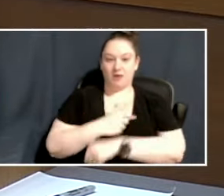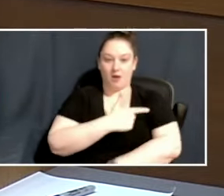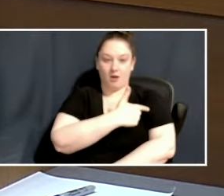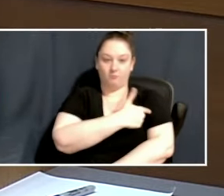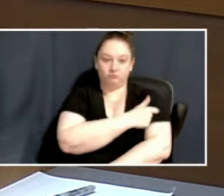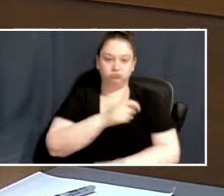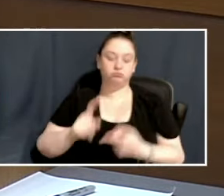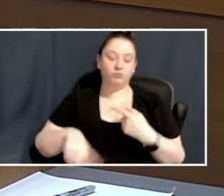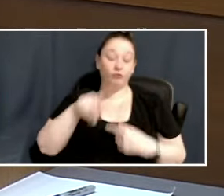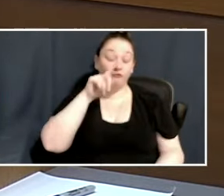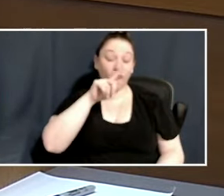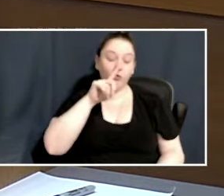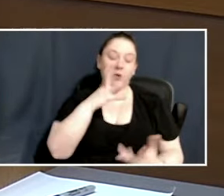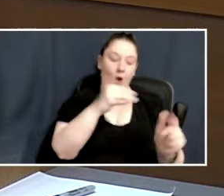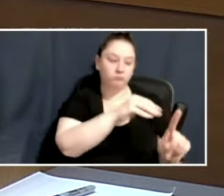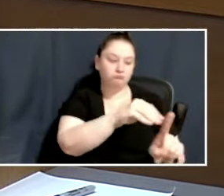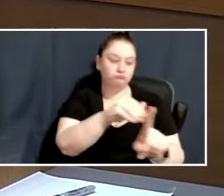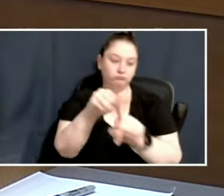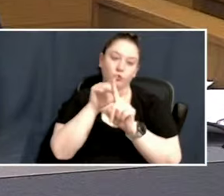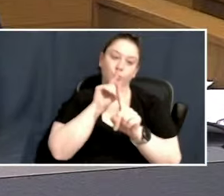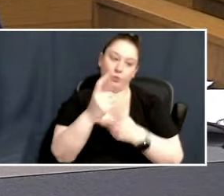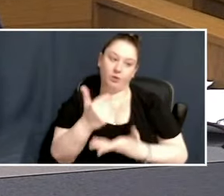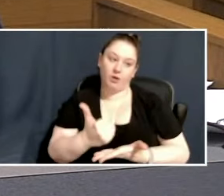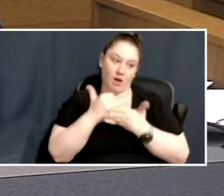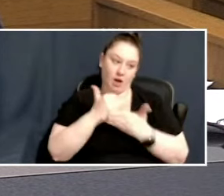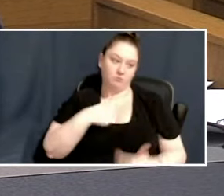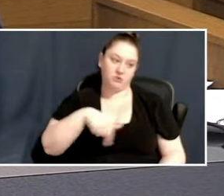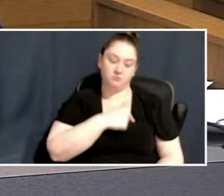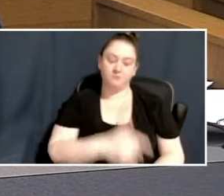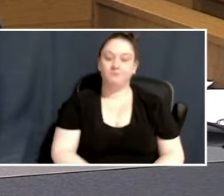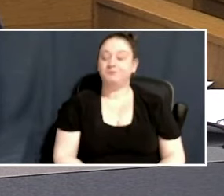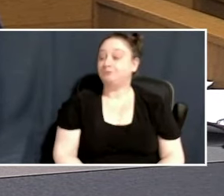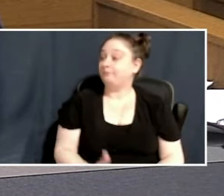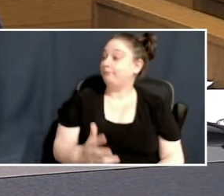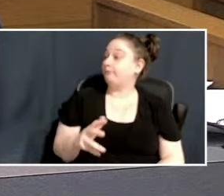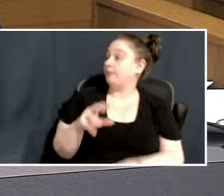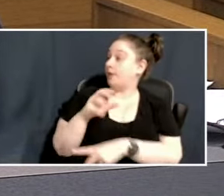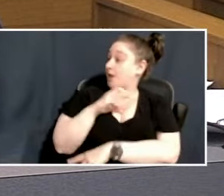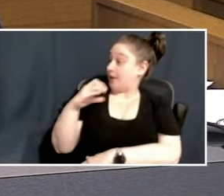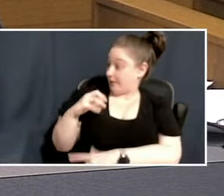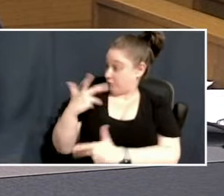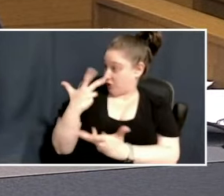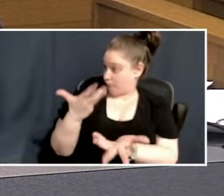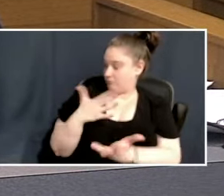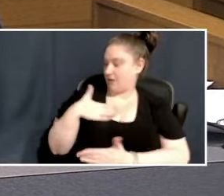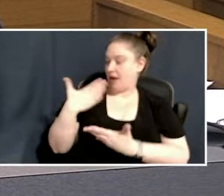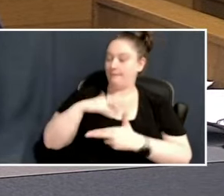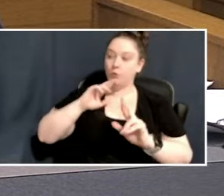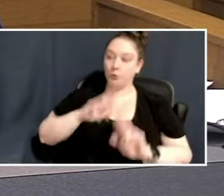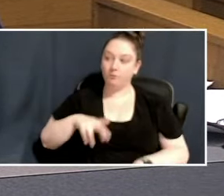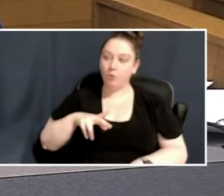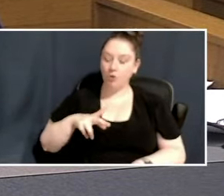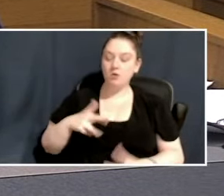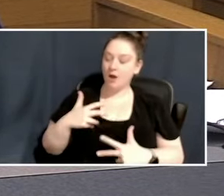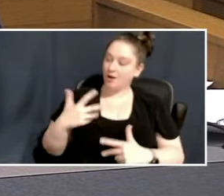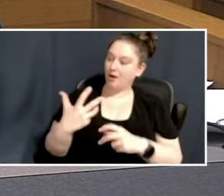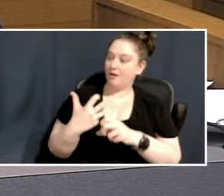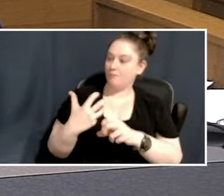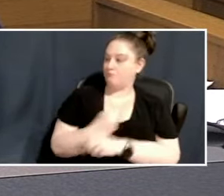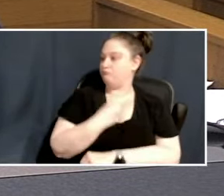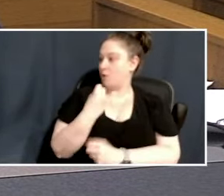It helps us out quite a bit. Councilor, I'm happy to report that I got both shots same day about a week and a half ago.